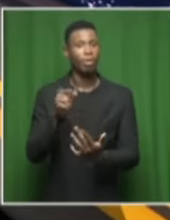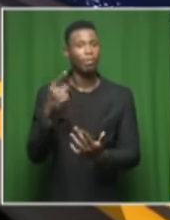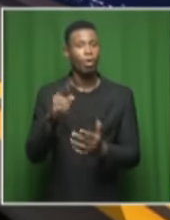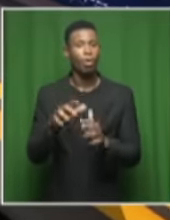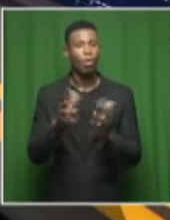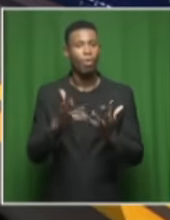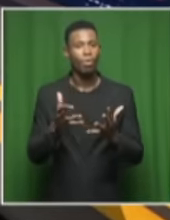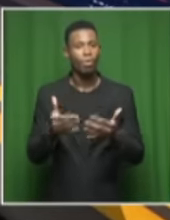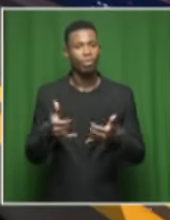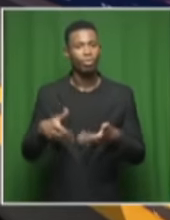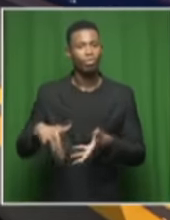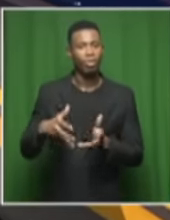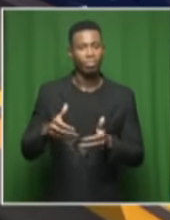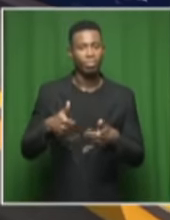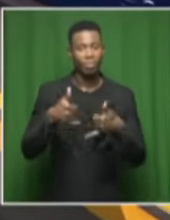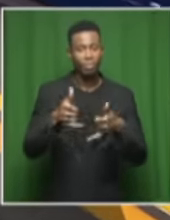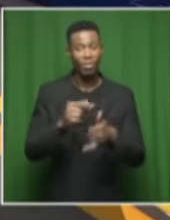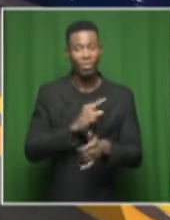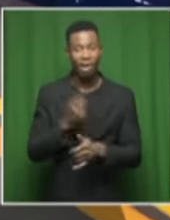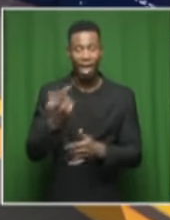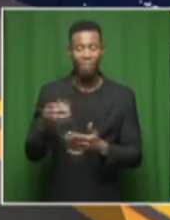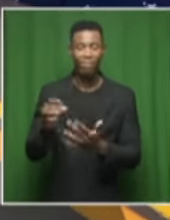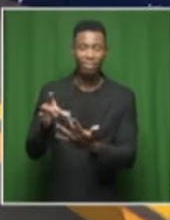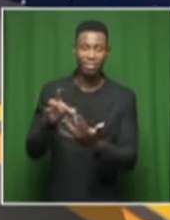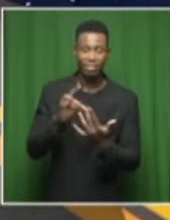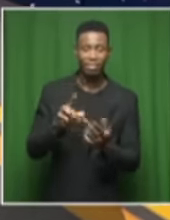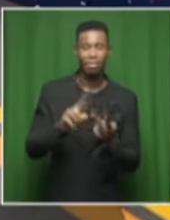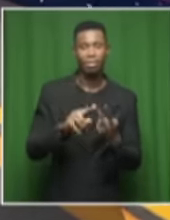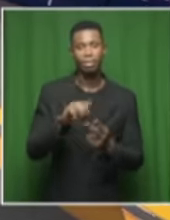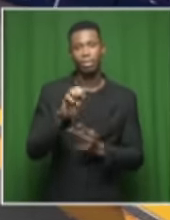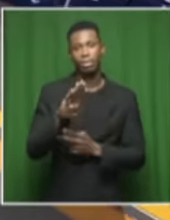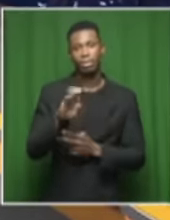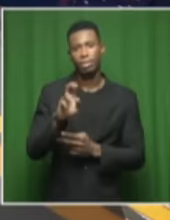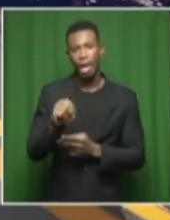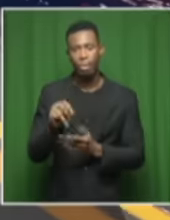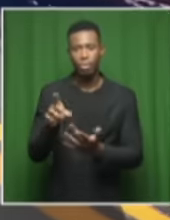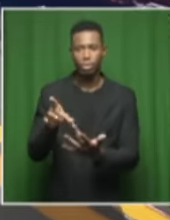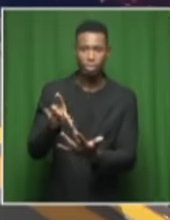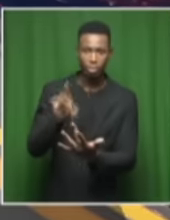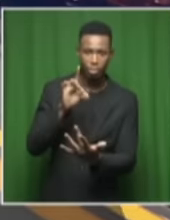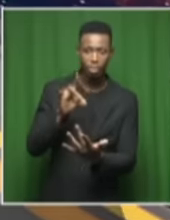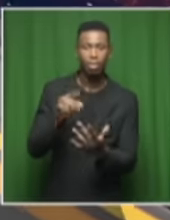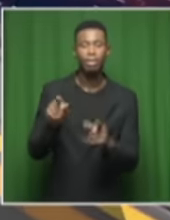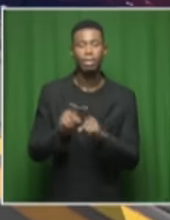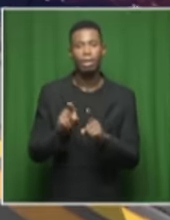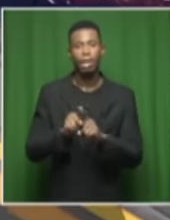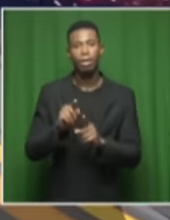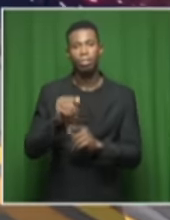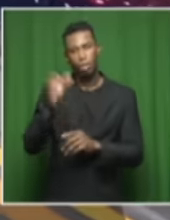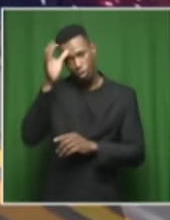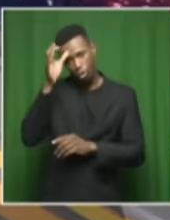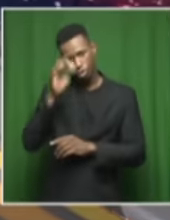Rugby Awards? Because we saw we had him nominated, we had an Eben nominated, and of course Coach Jacques Ninaba.